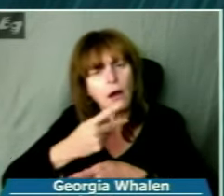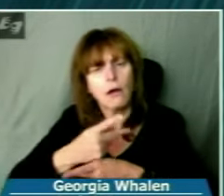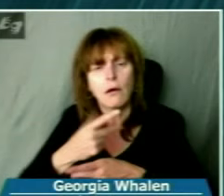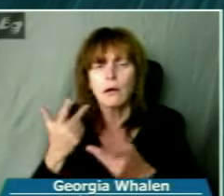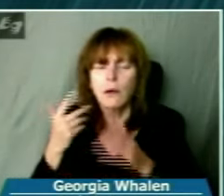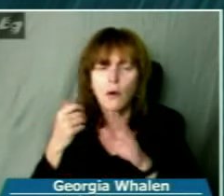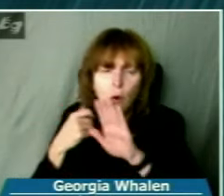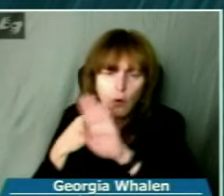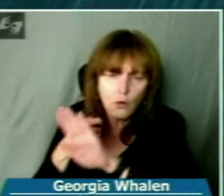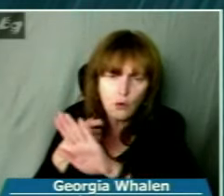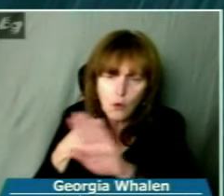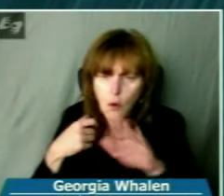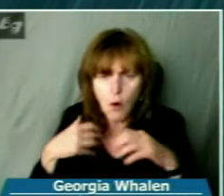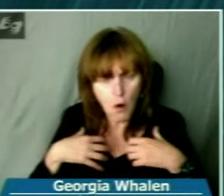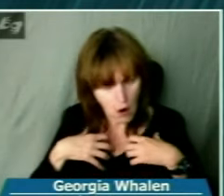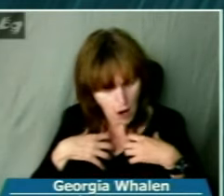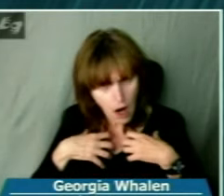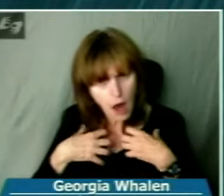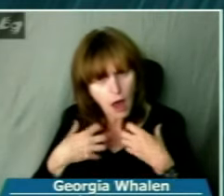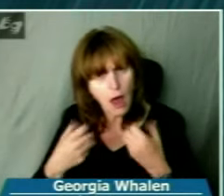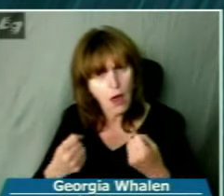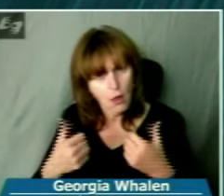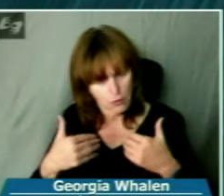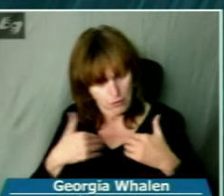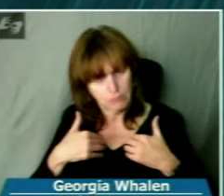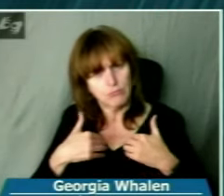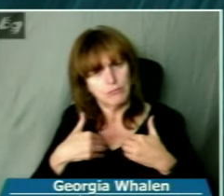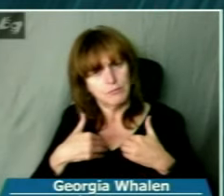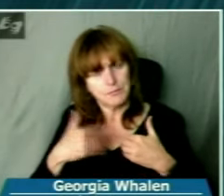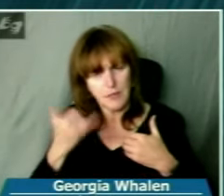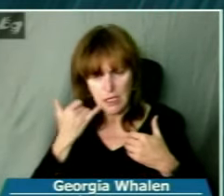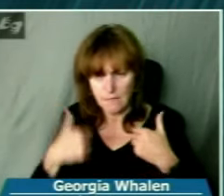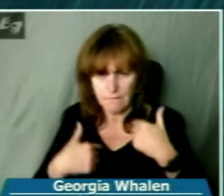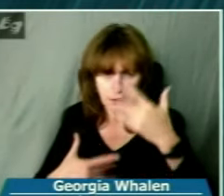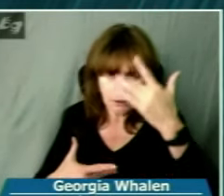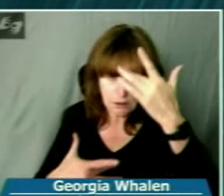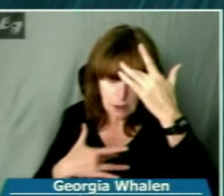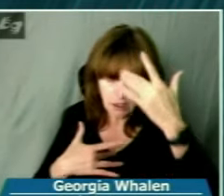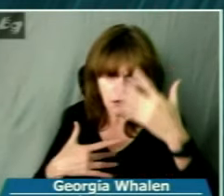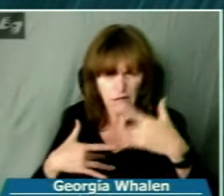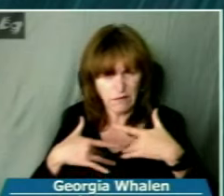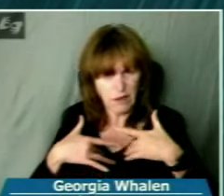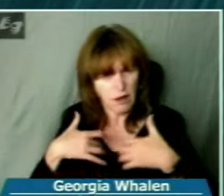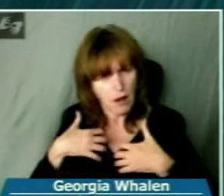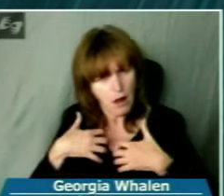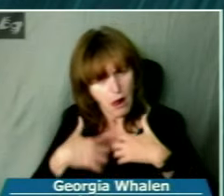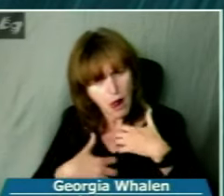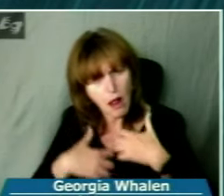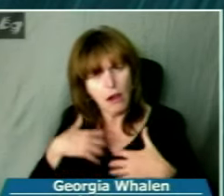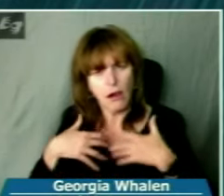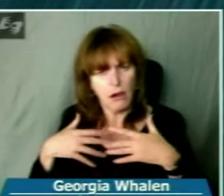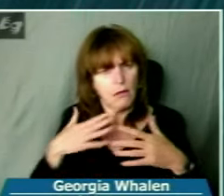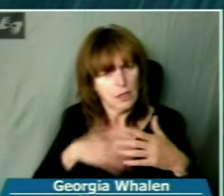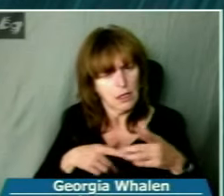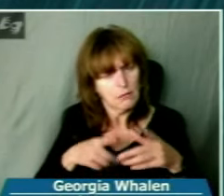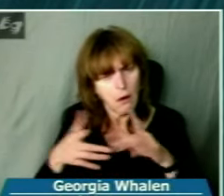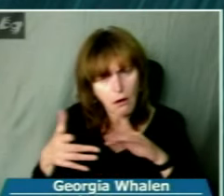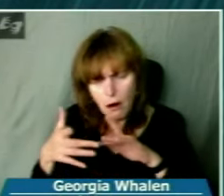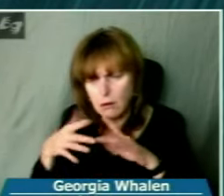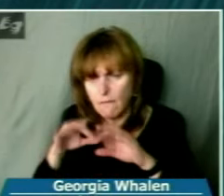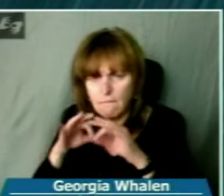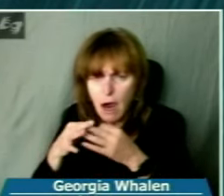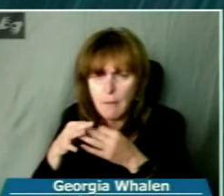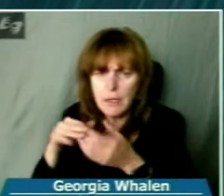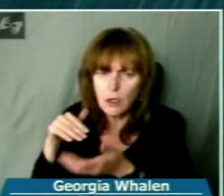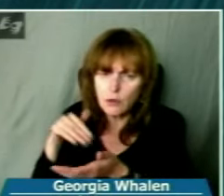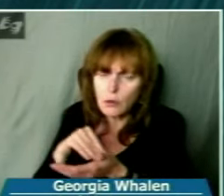regular health issues. Get a hold of your doctor if you're having health issues. Get a hold of the eMERGE if you need assistance there, or you need the